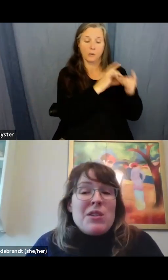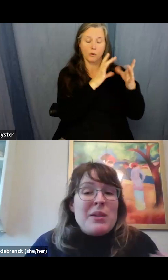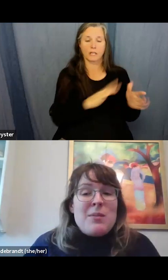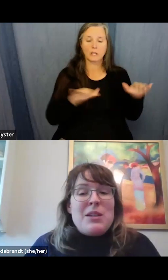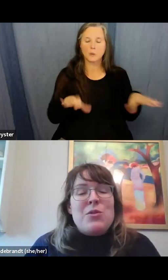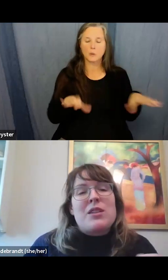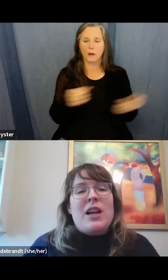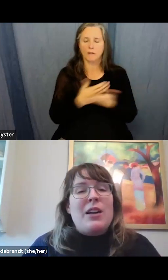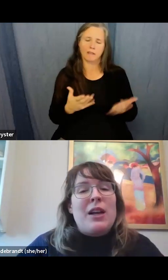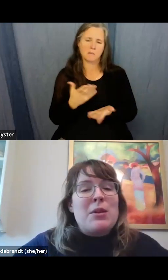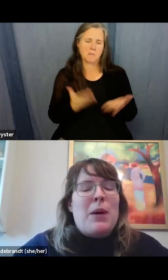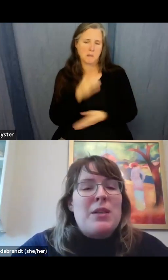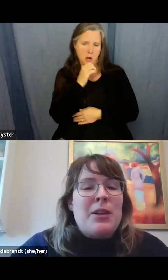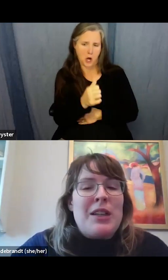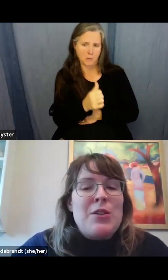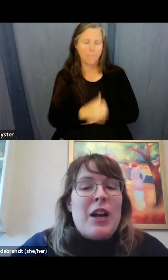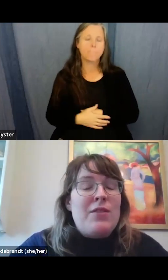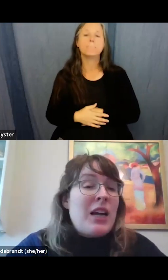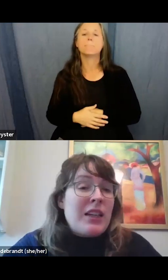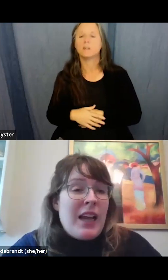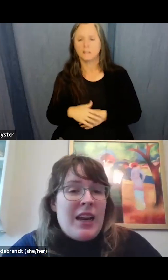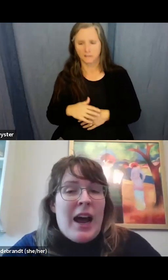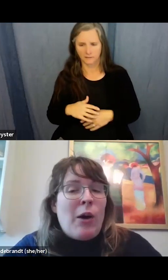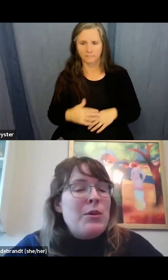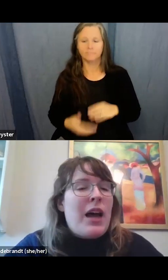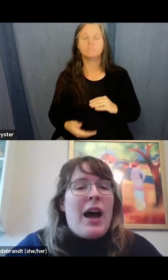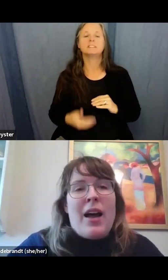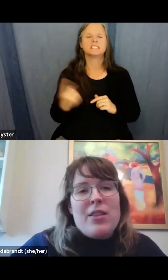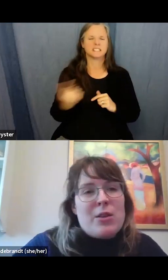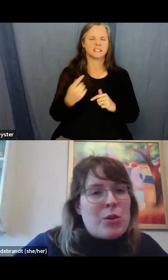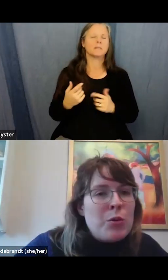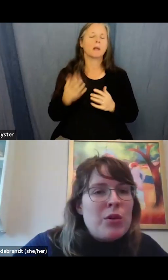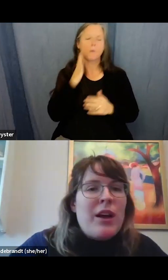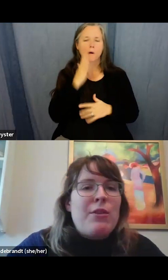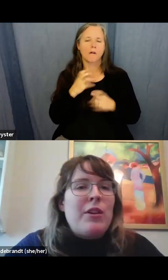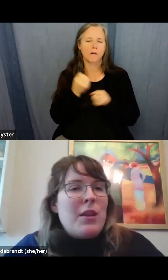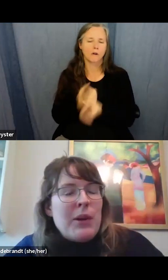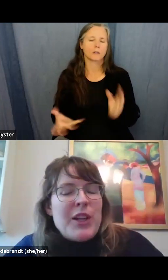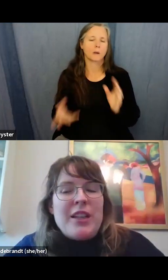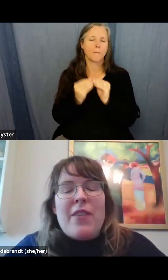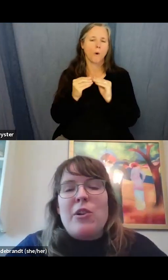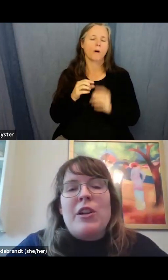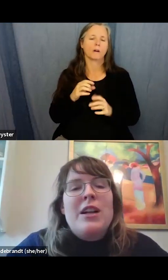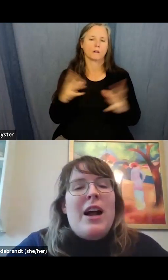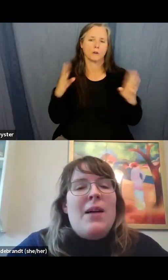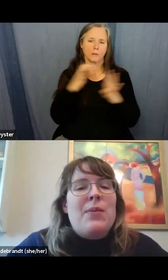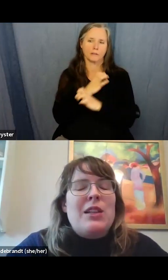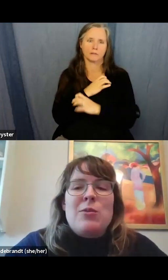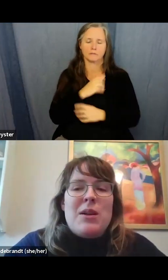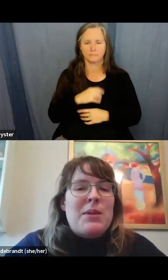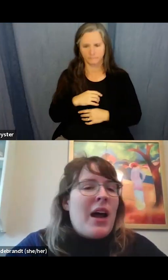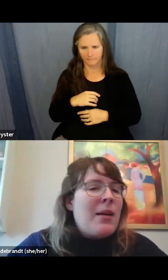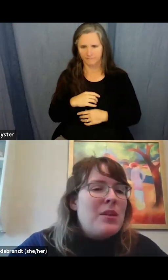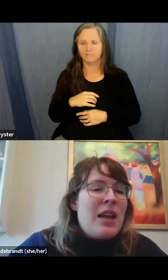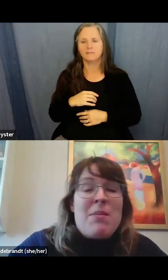But also in some districts, Title IX responsibilities are kind of delegated out at school level, at the building level. And